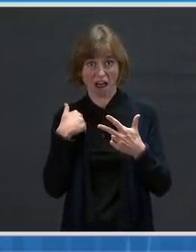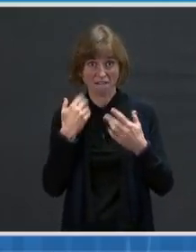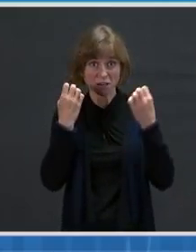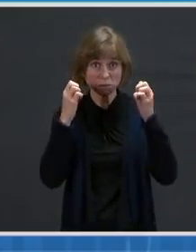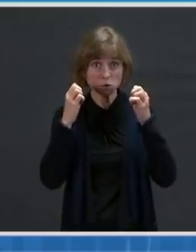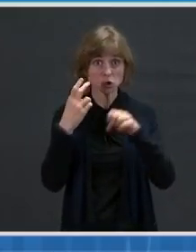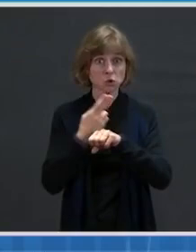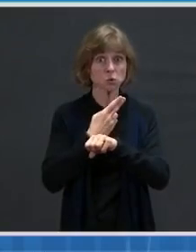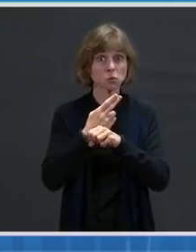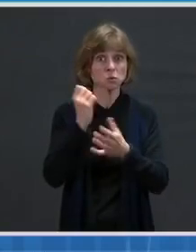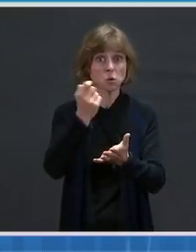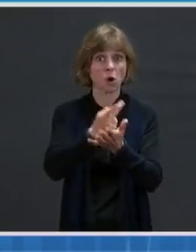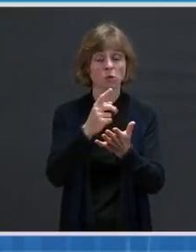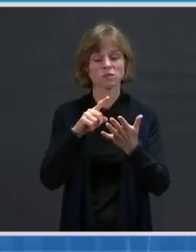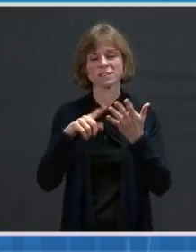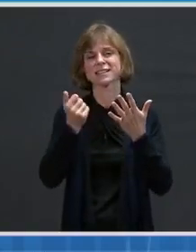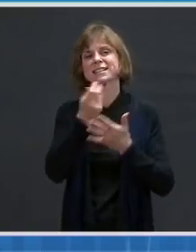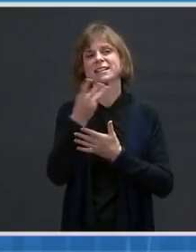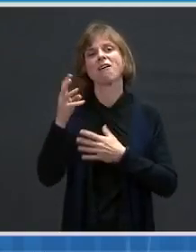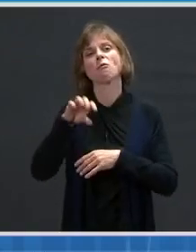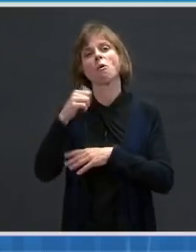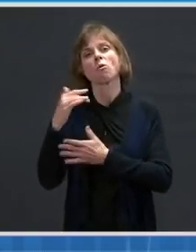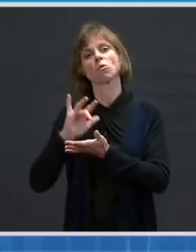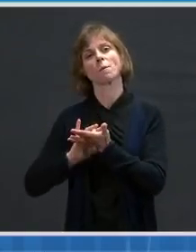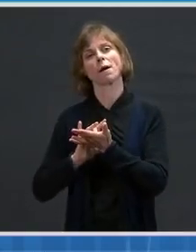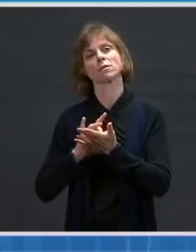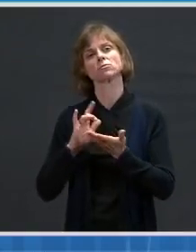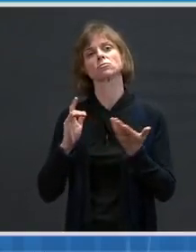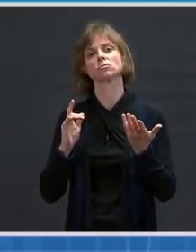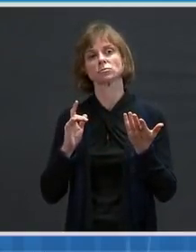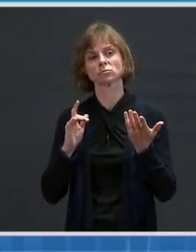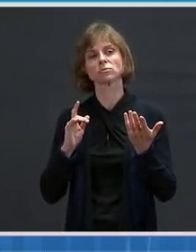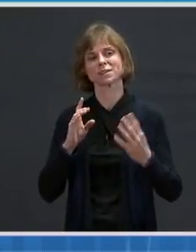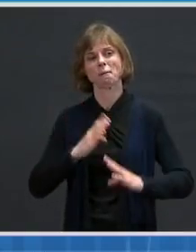of immunomodulators, including those that